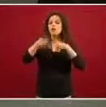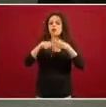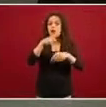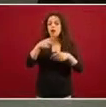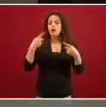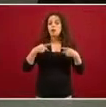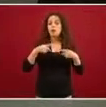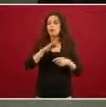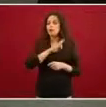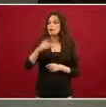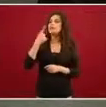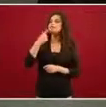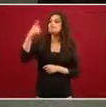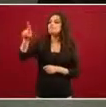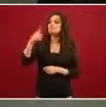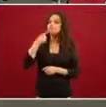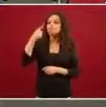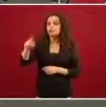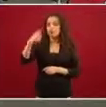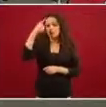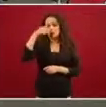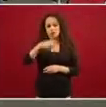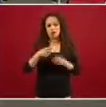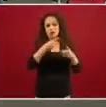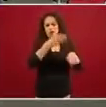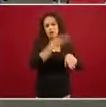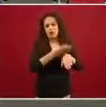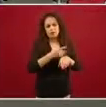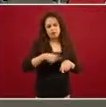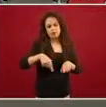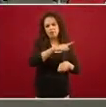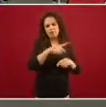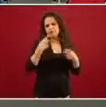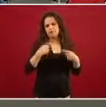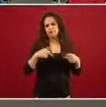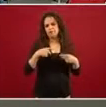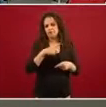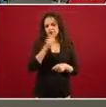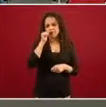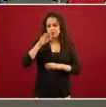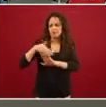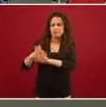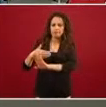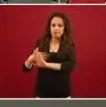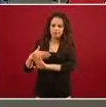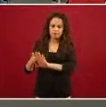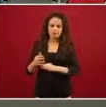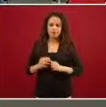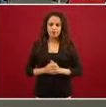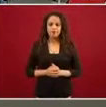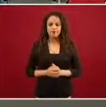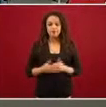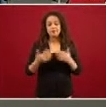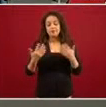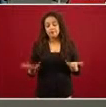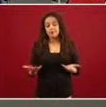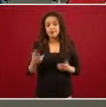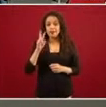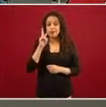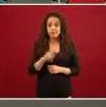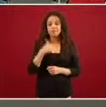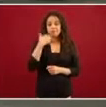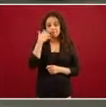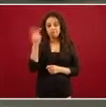denounce these behaviors and make sure that the responsible people are punished? And I don't want to